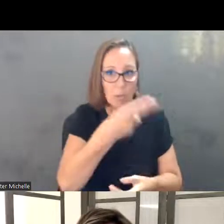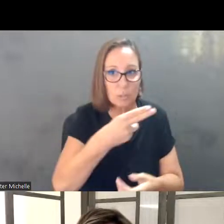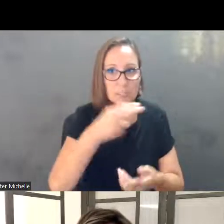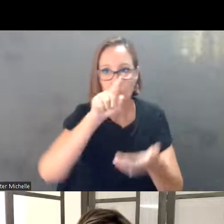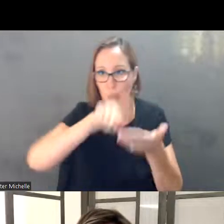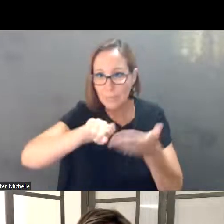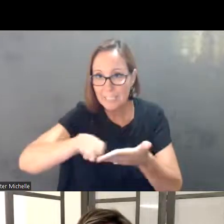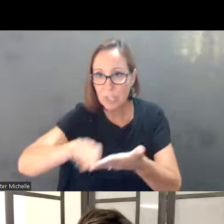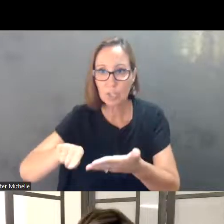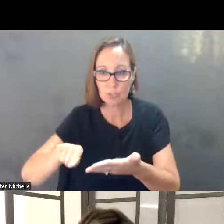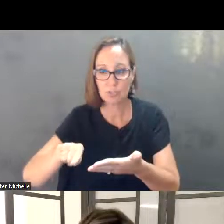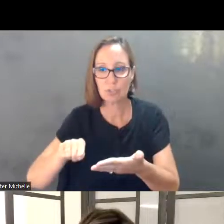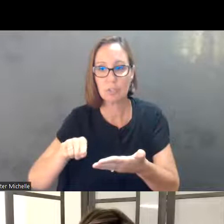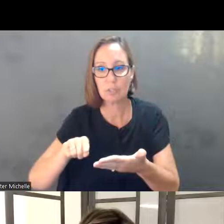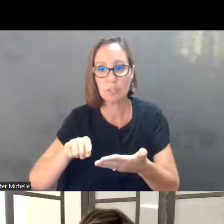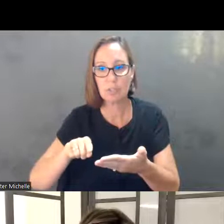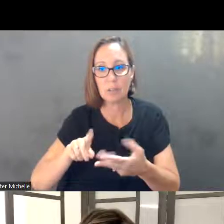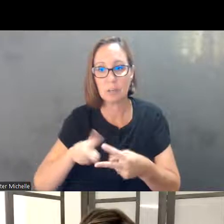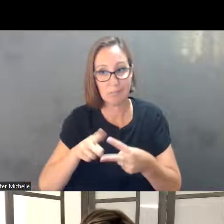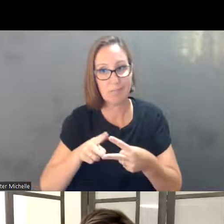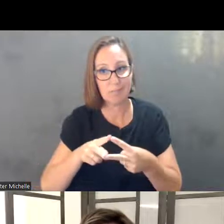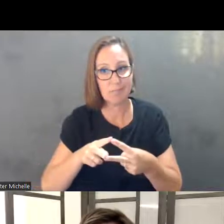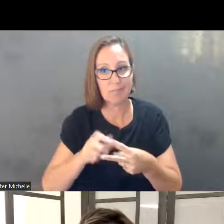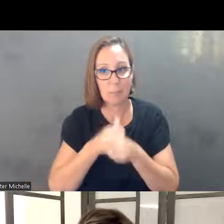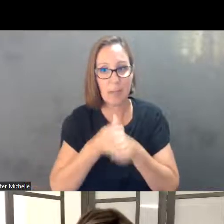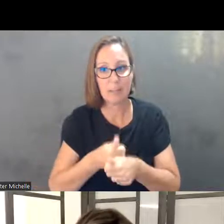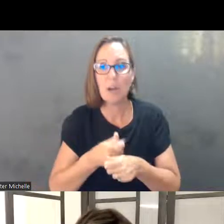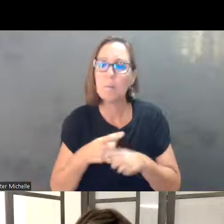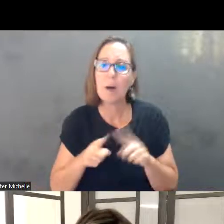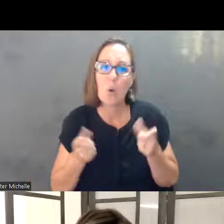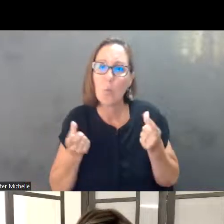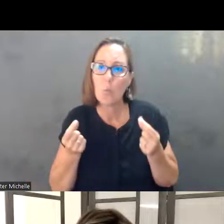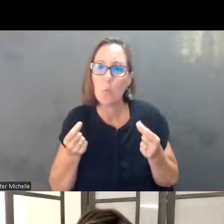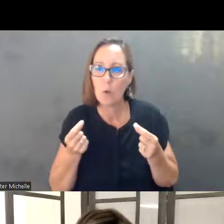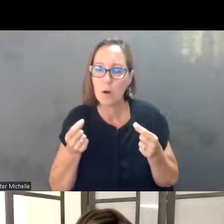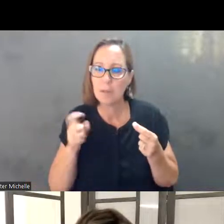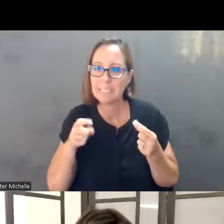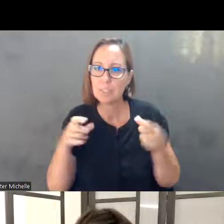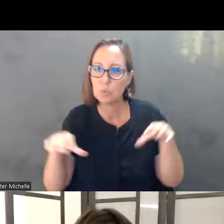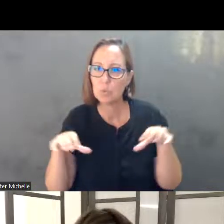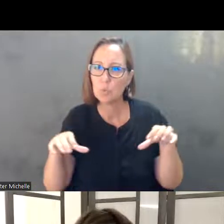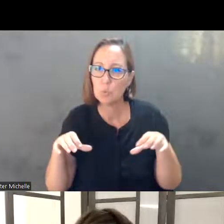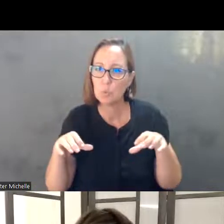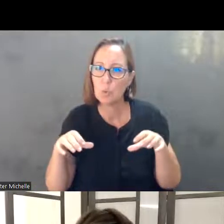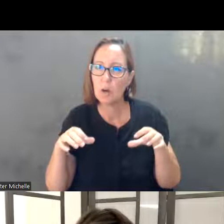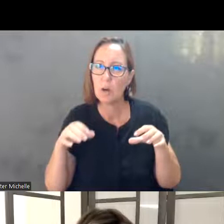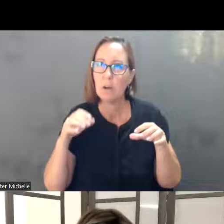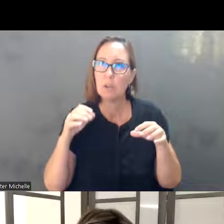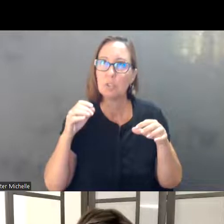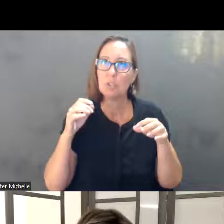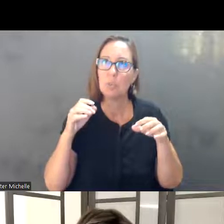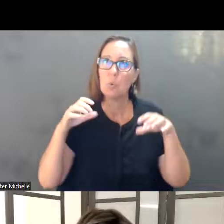also what needs to be put in place to move closer to those outcomes of interest, which